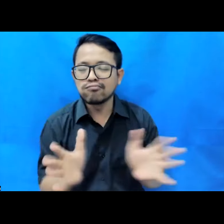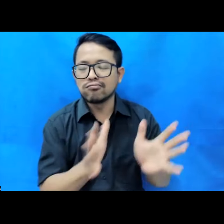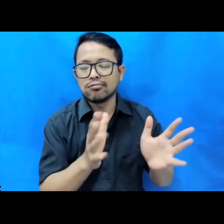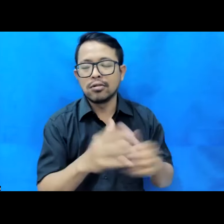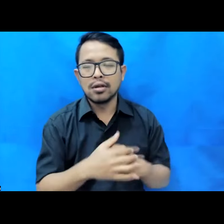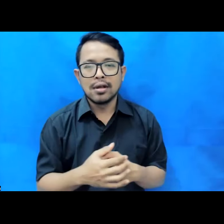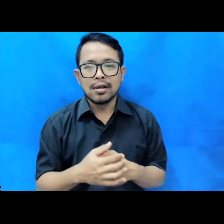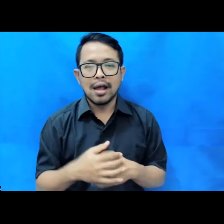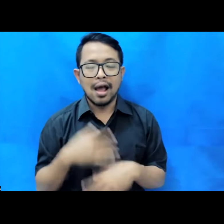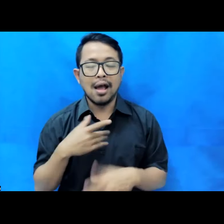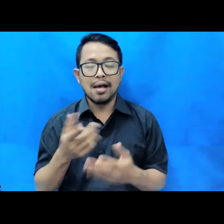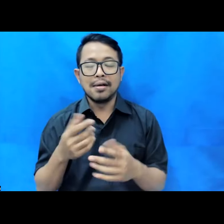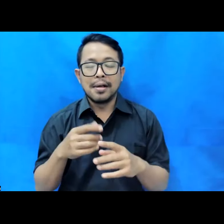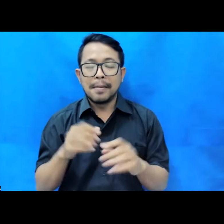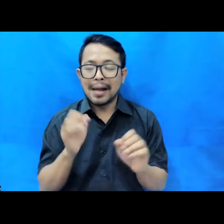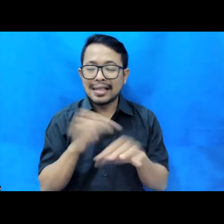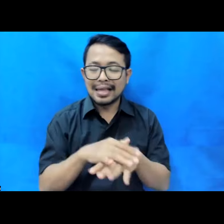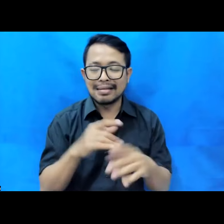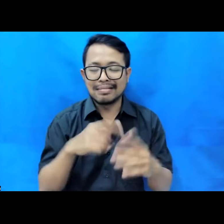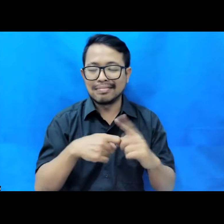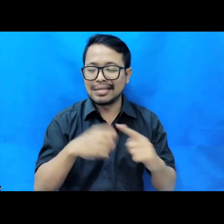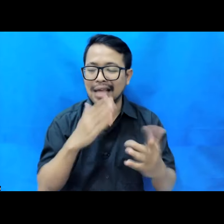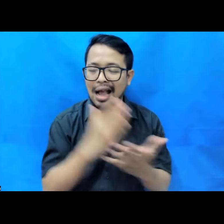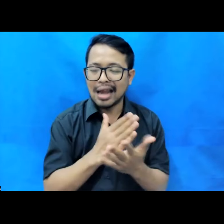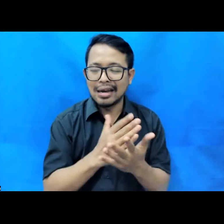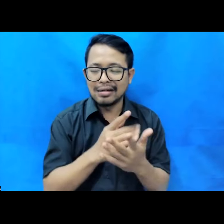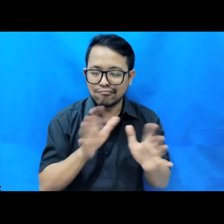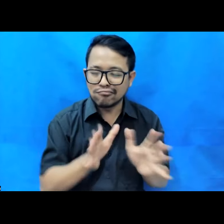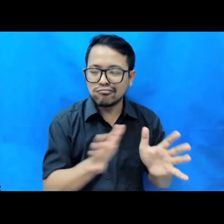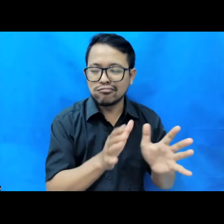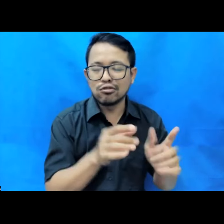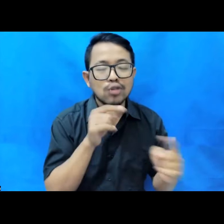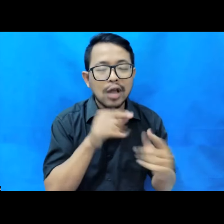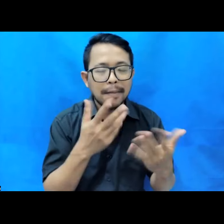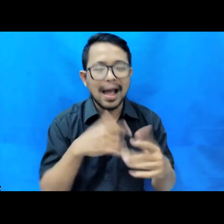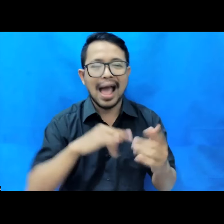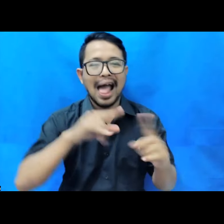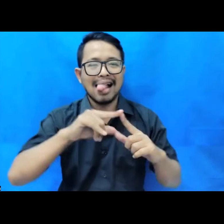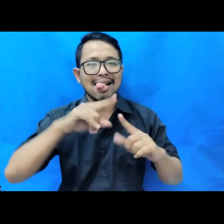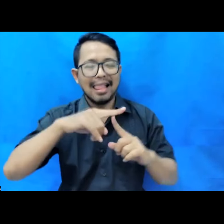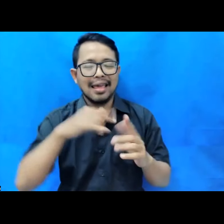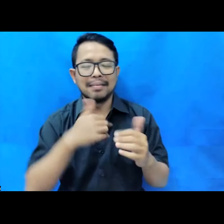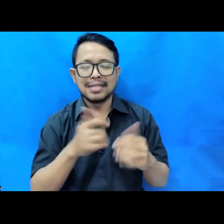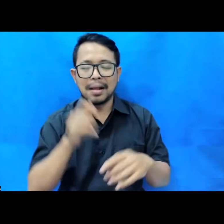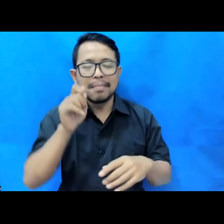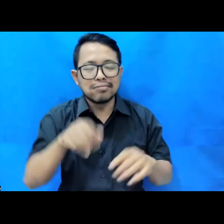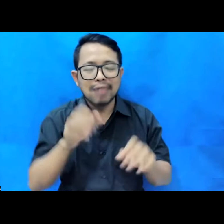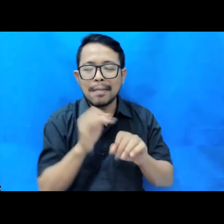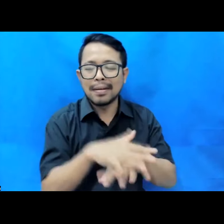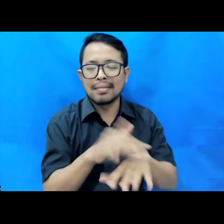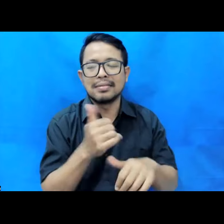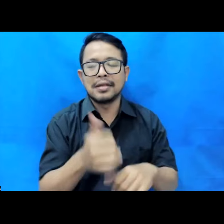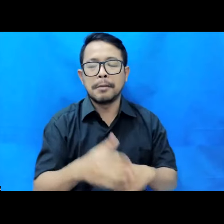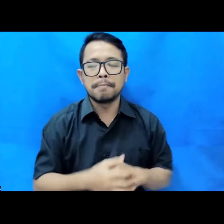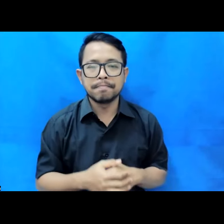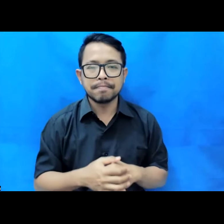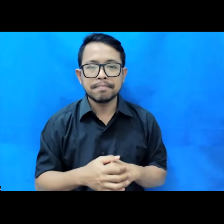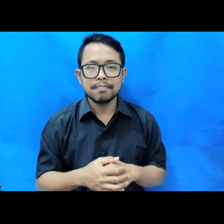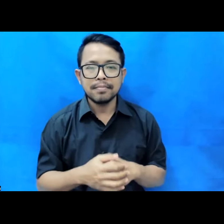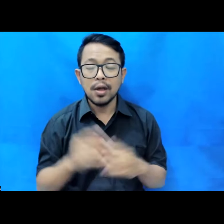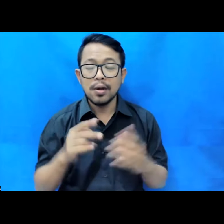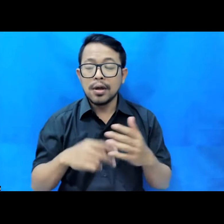to benefit AT users. The programme works to secure government engagement and investment,